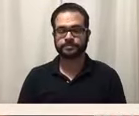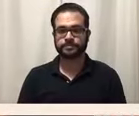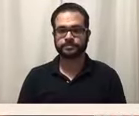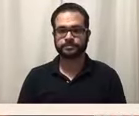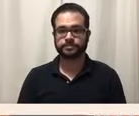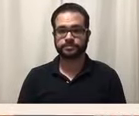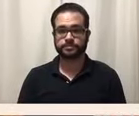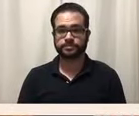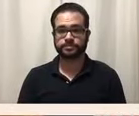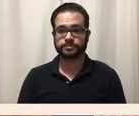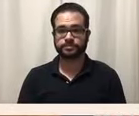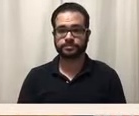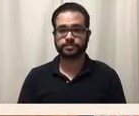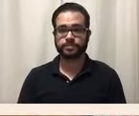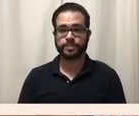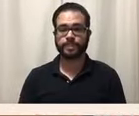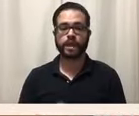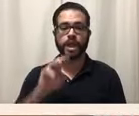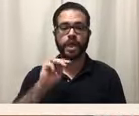Eminem,